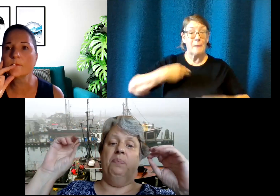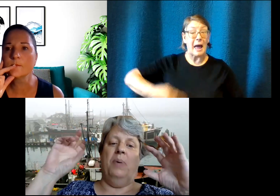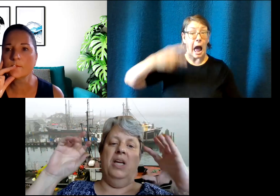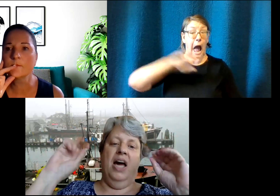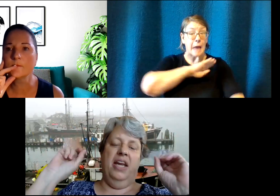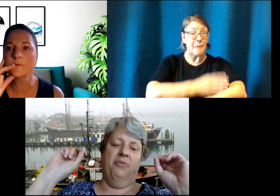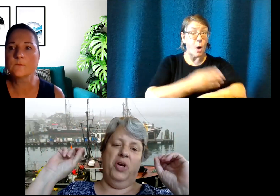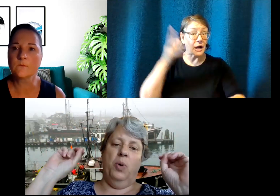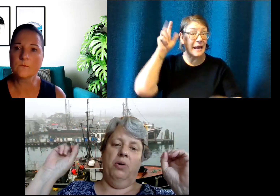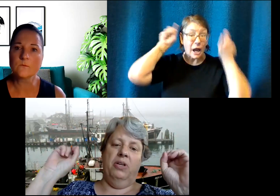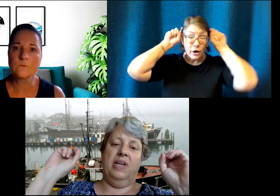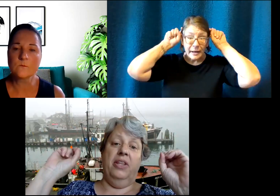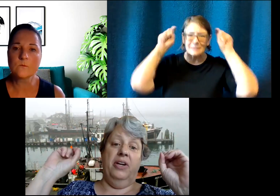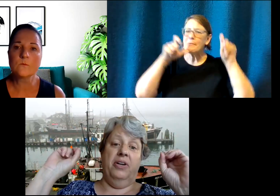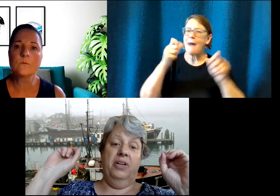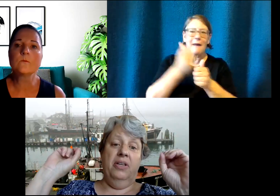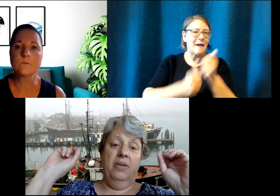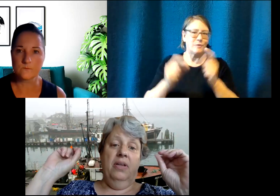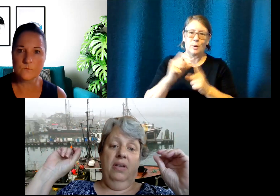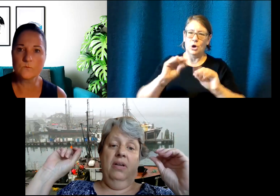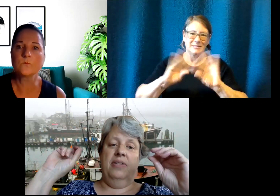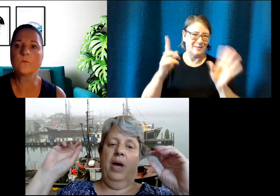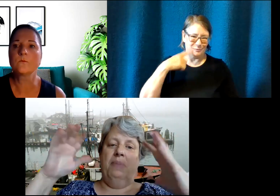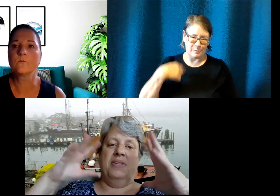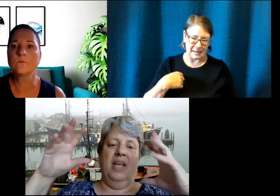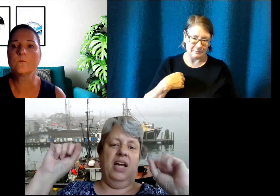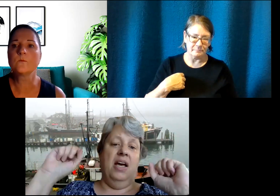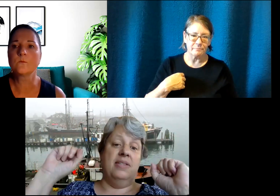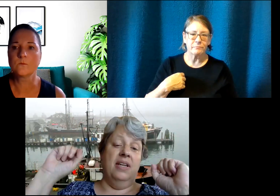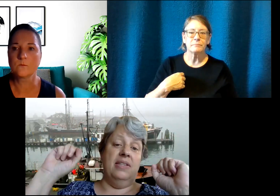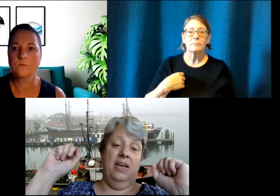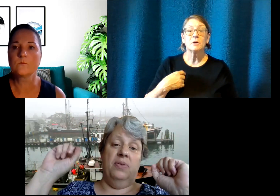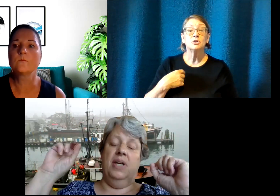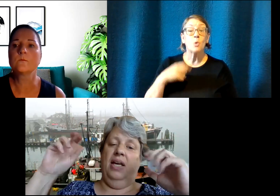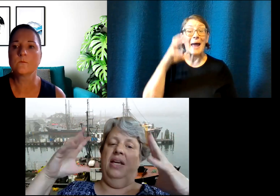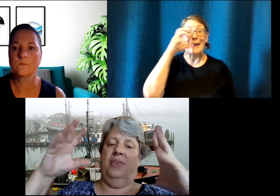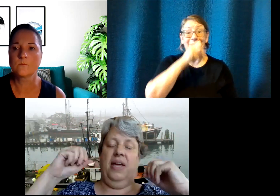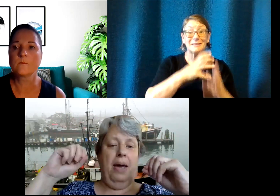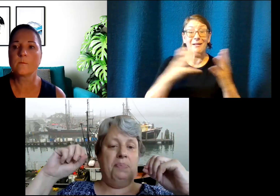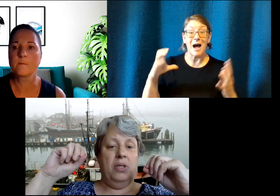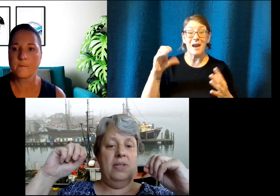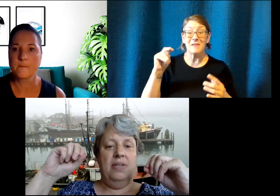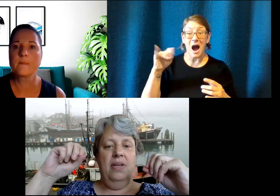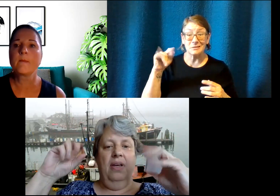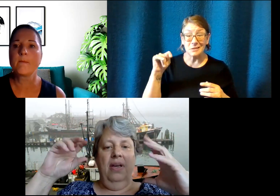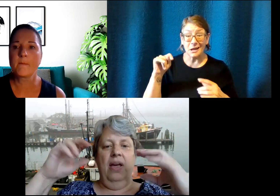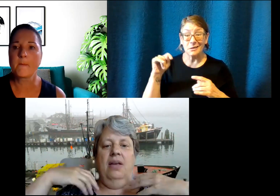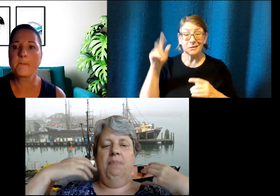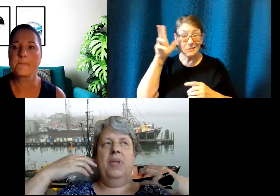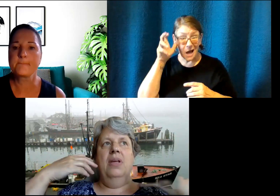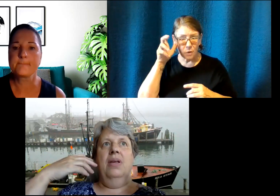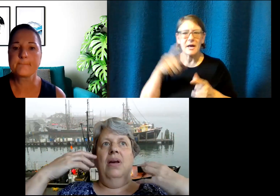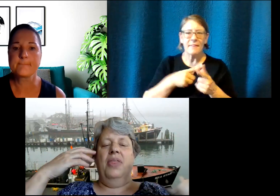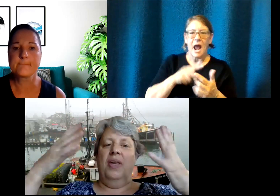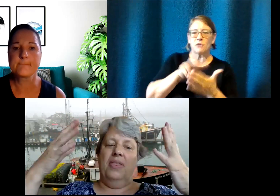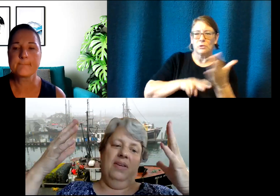aids, but not every word is clear. So I miss a lot of consonant sounds and I need the captions.